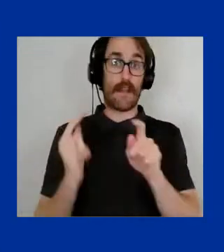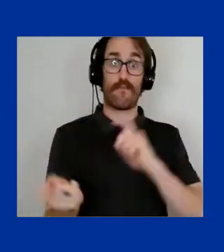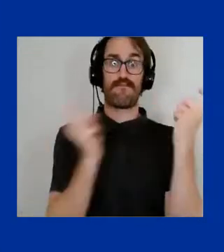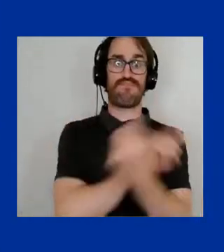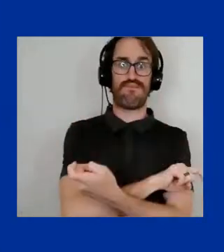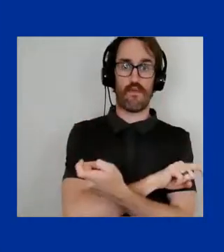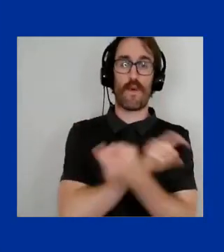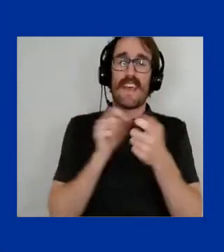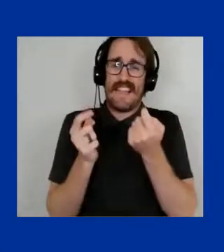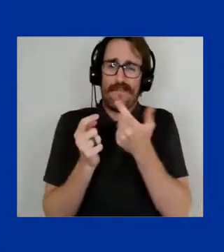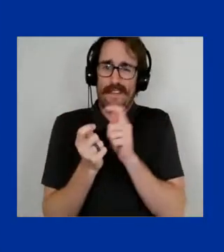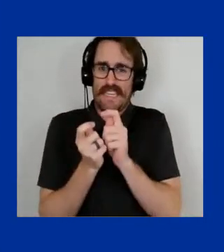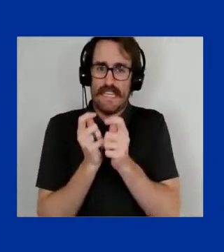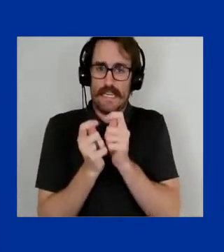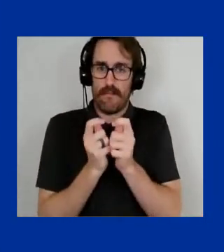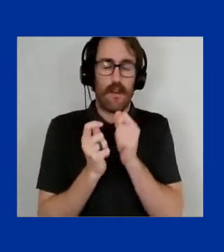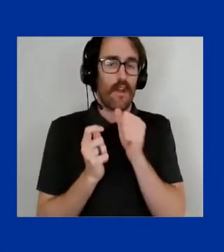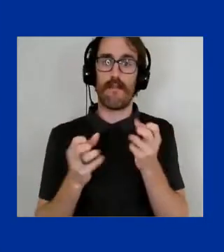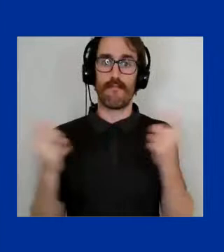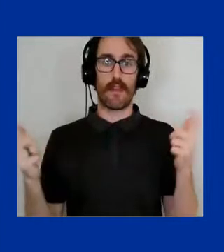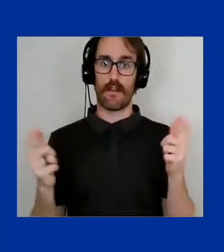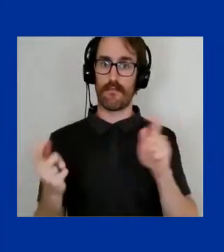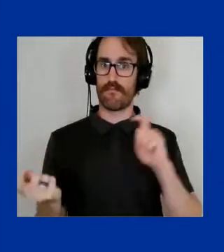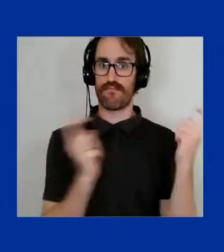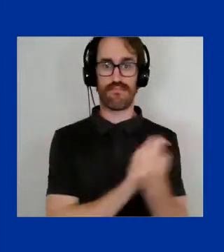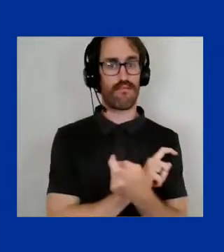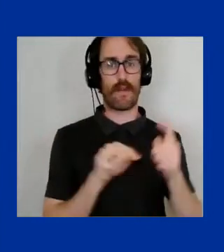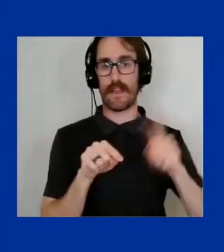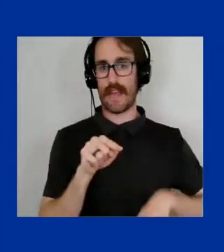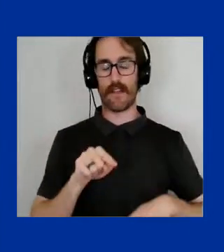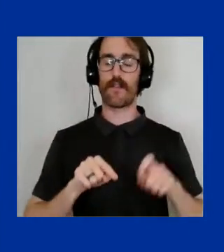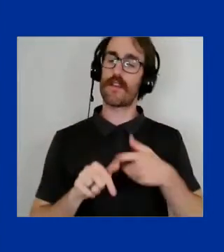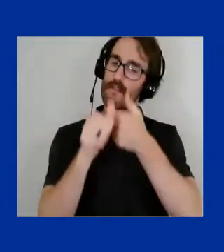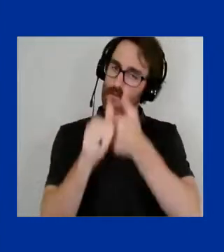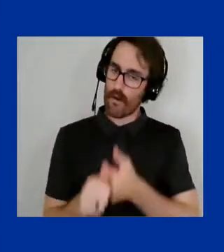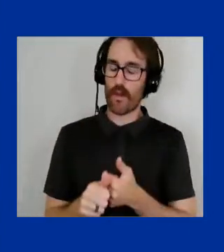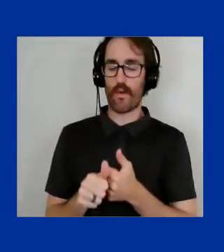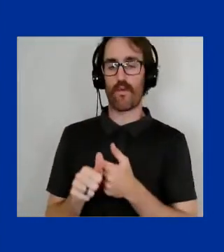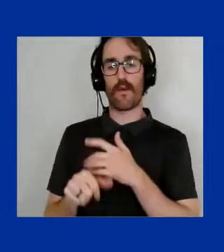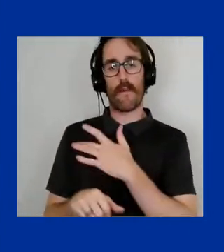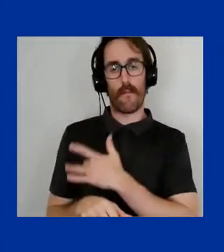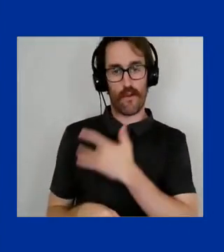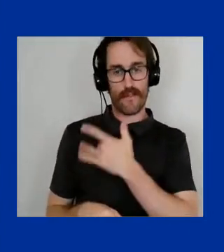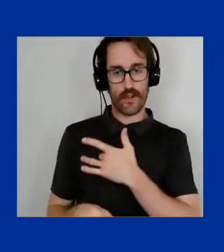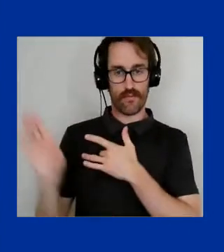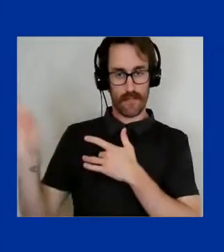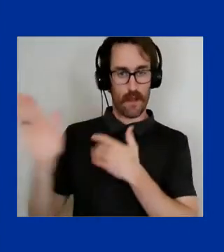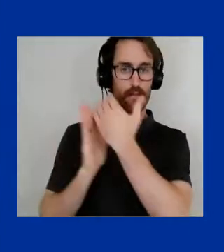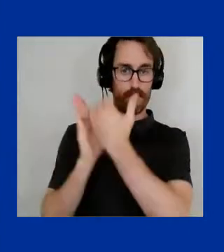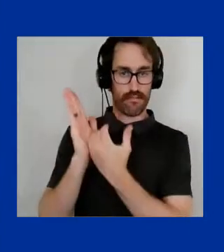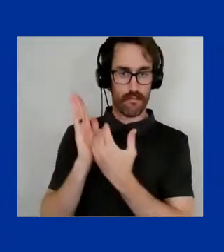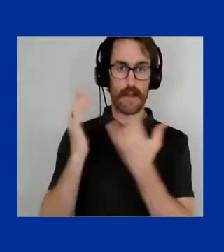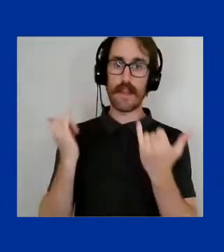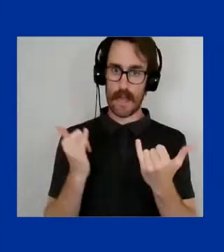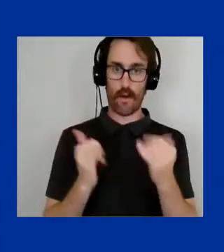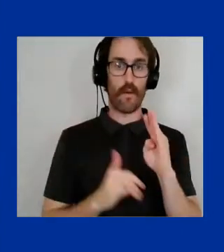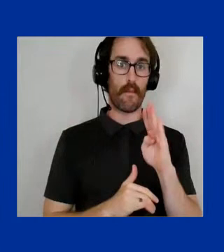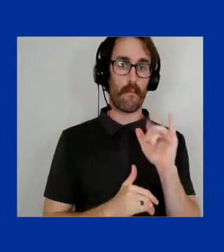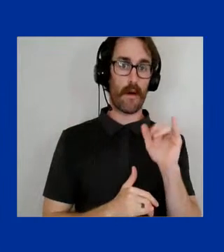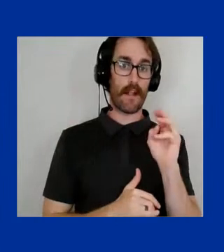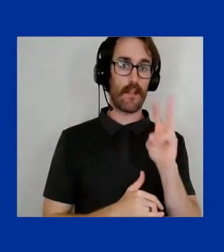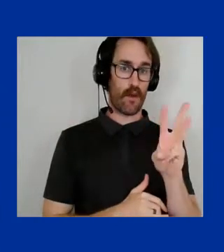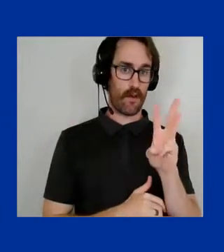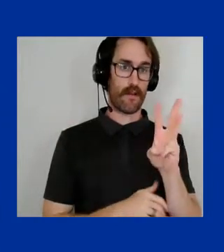So we have to make sure that we're vaccinating those by the provincial priority, and they are in it now. So we take advantage of it.